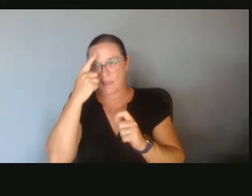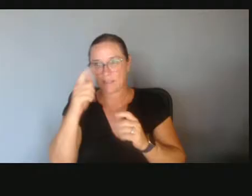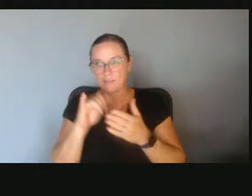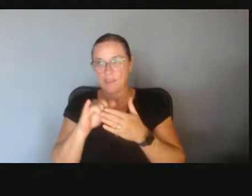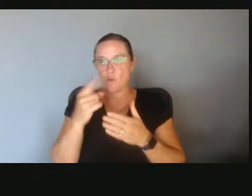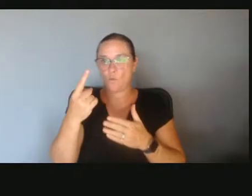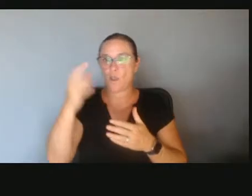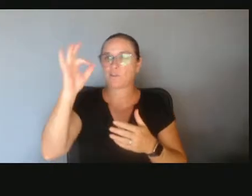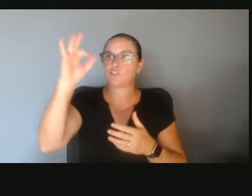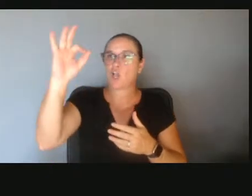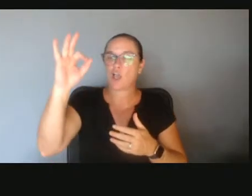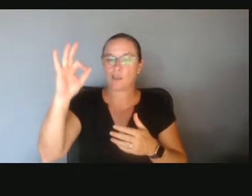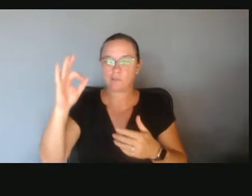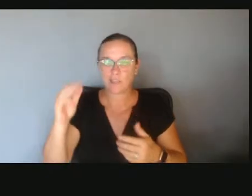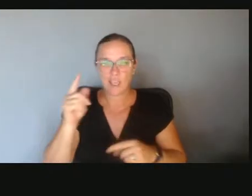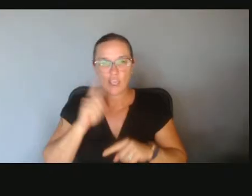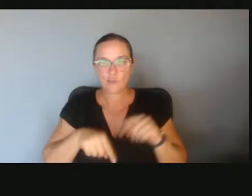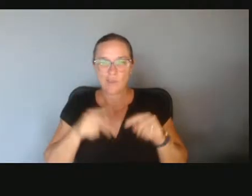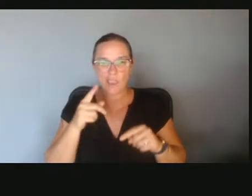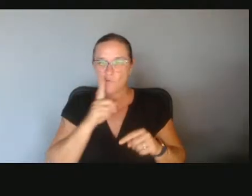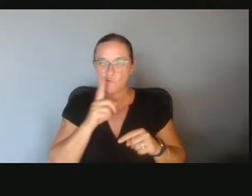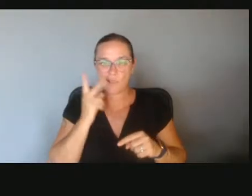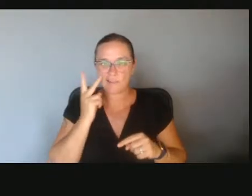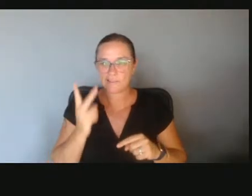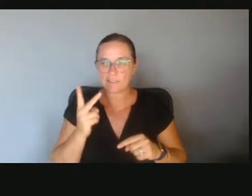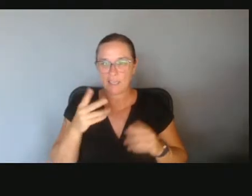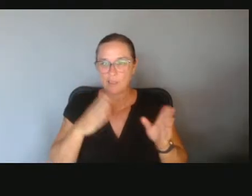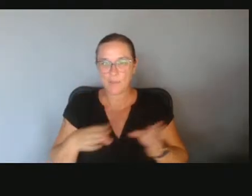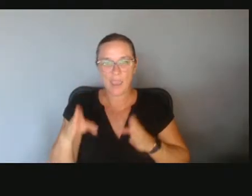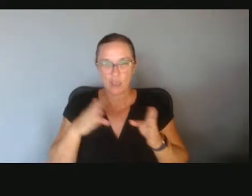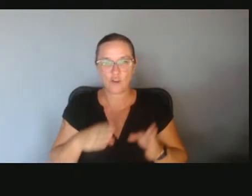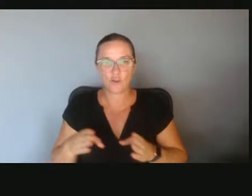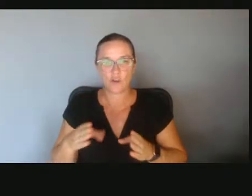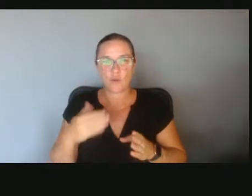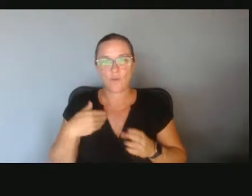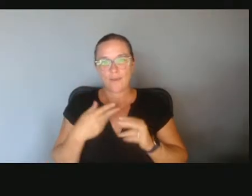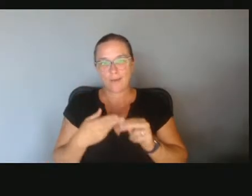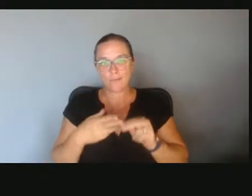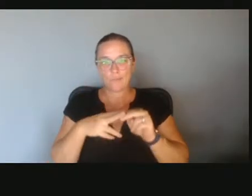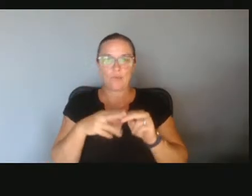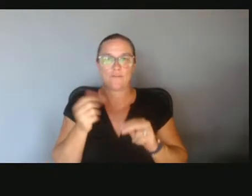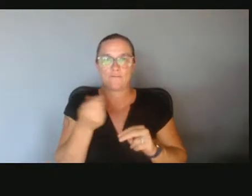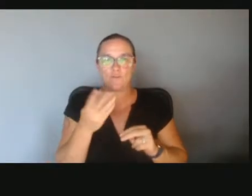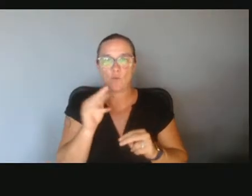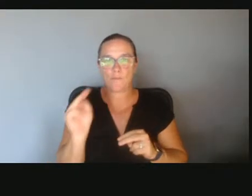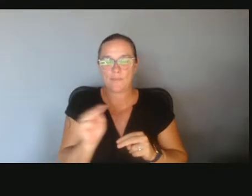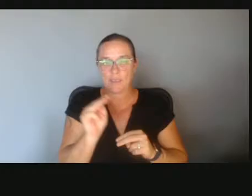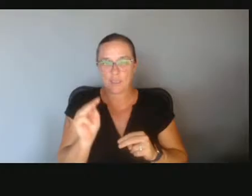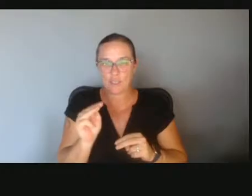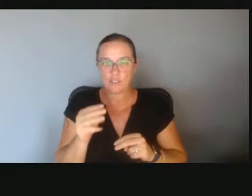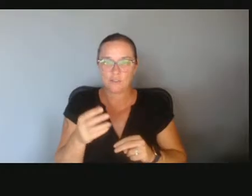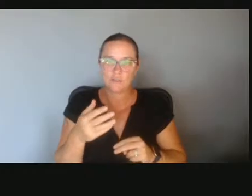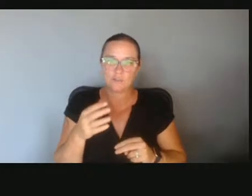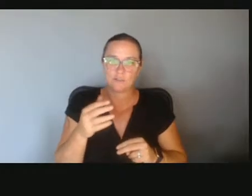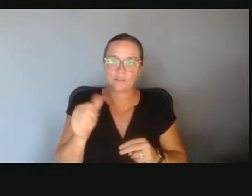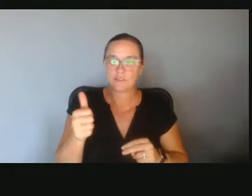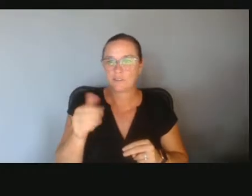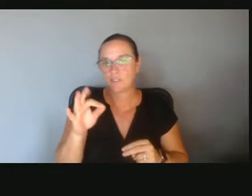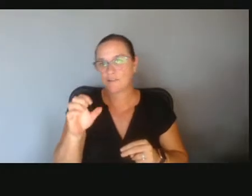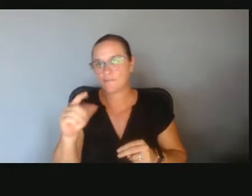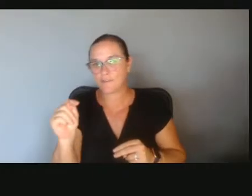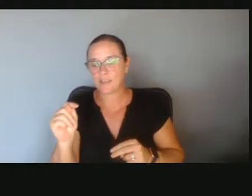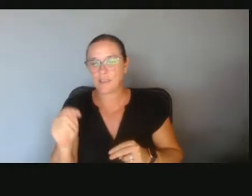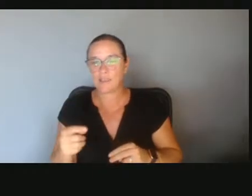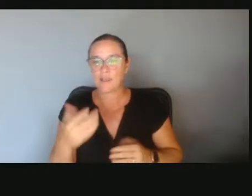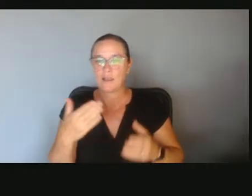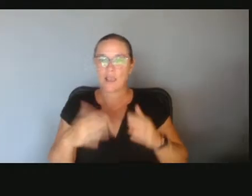out. We can't see a whole lot of the pattern apart from each episode we jump up a few meters, call it 10 feet or so, up to 20